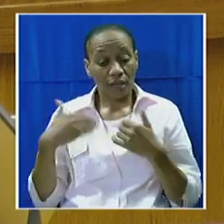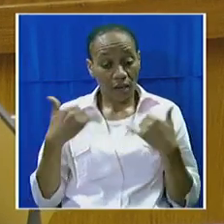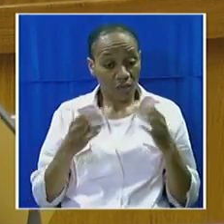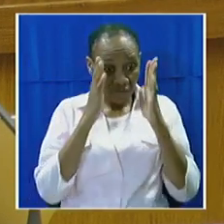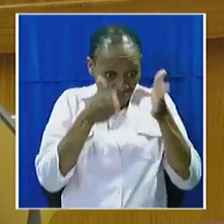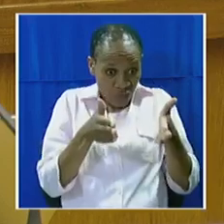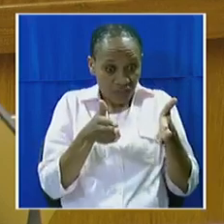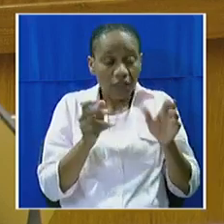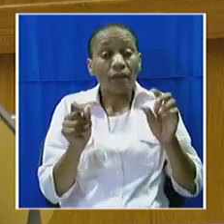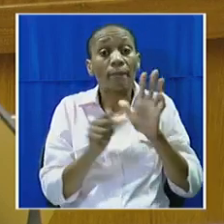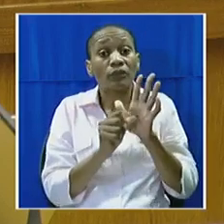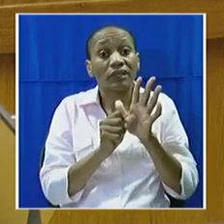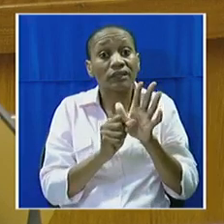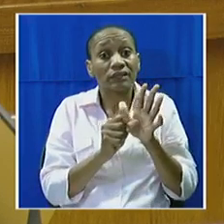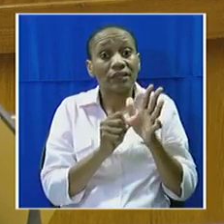world.